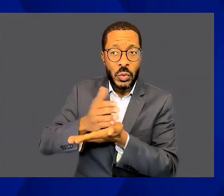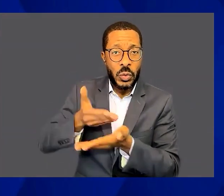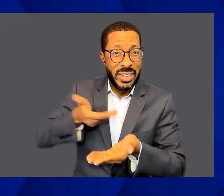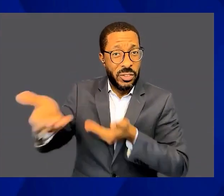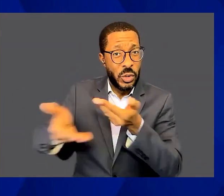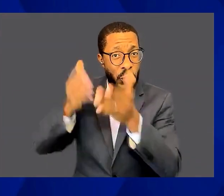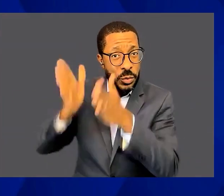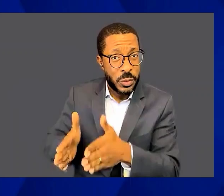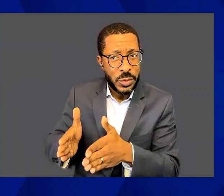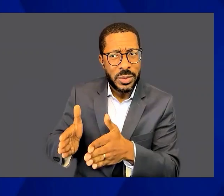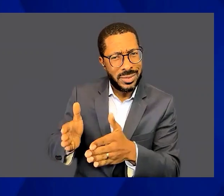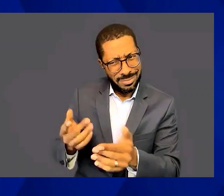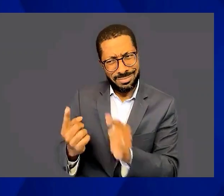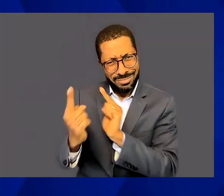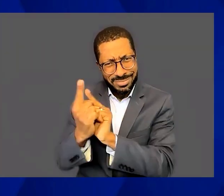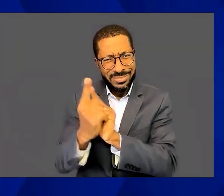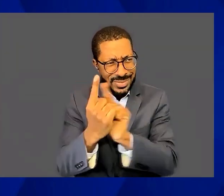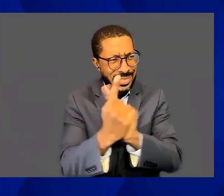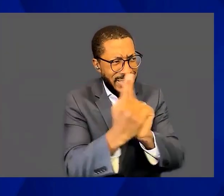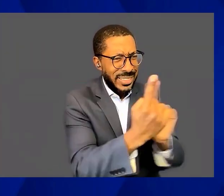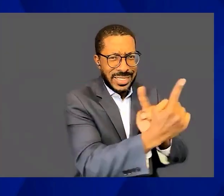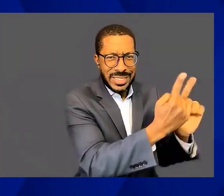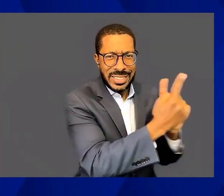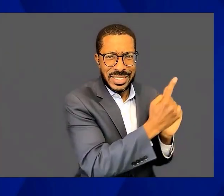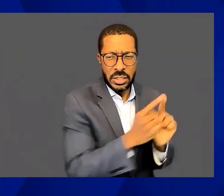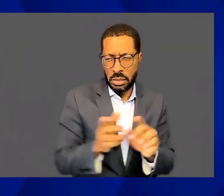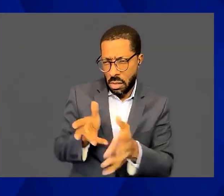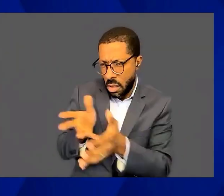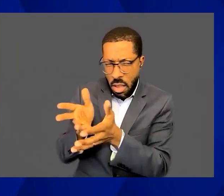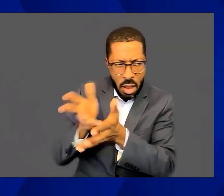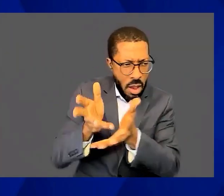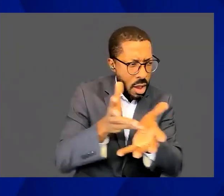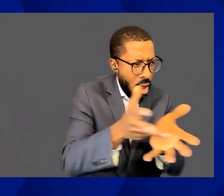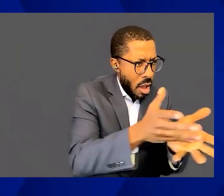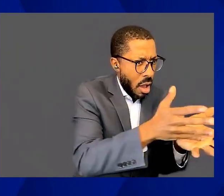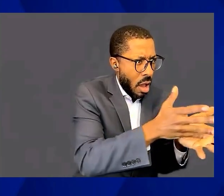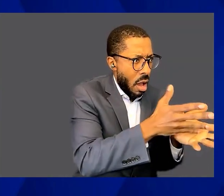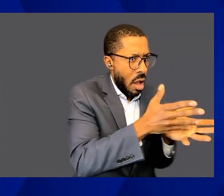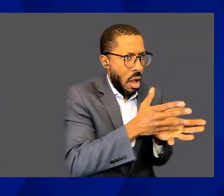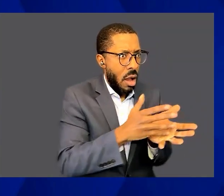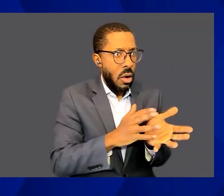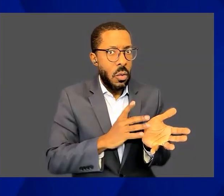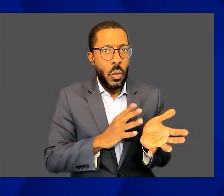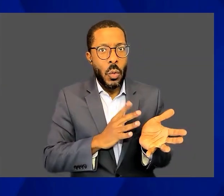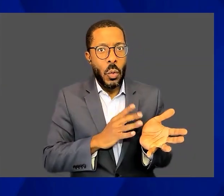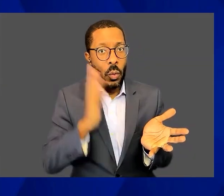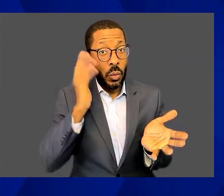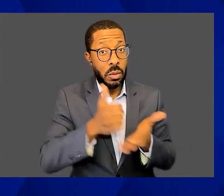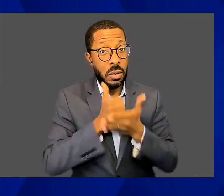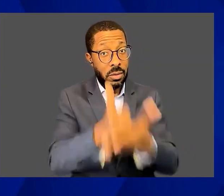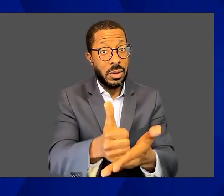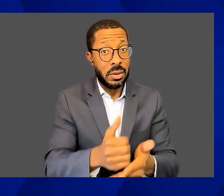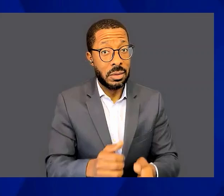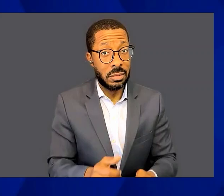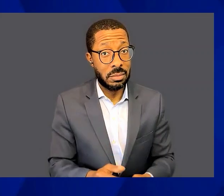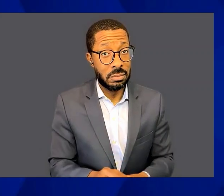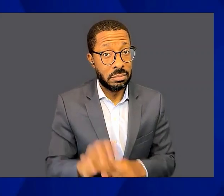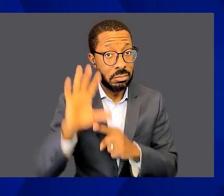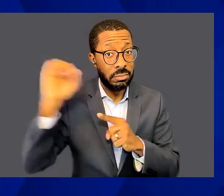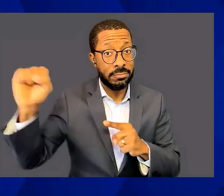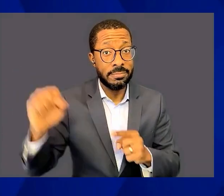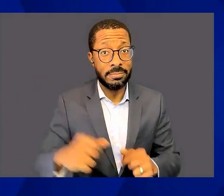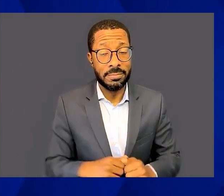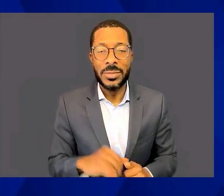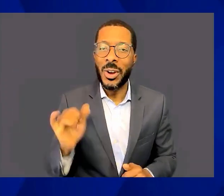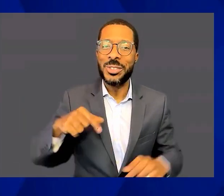internship opportunities. Those conversations will serve you incredibly well. And also, it's a conference, so if